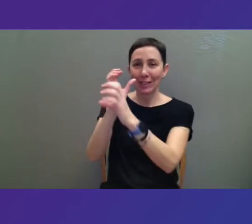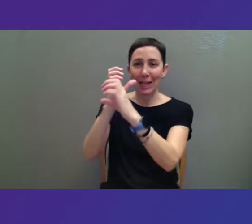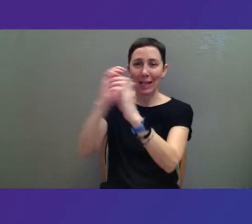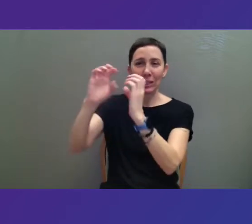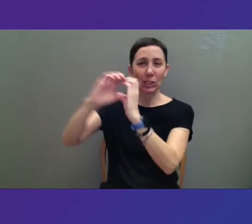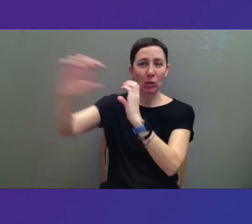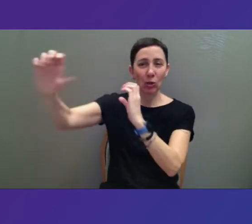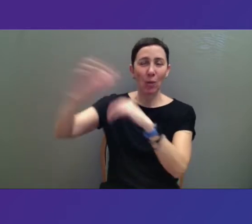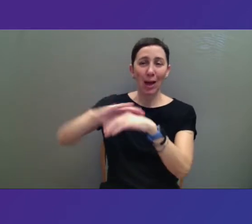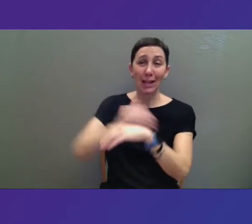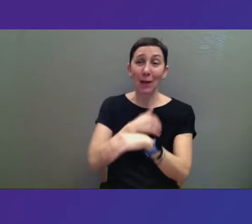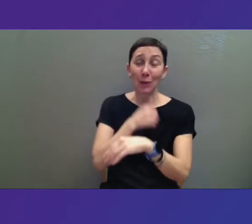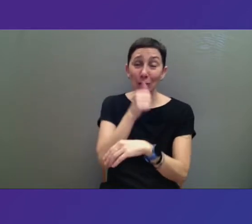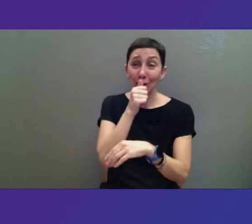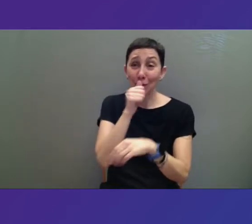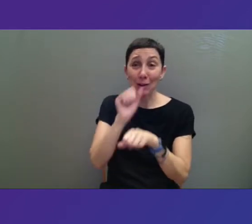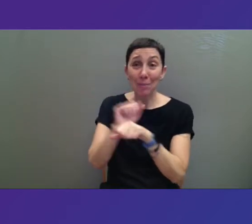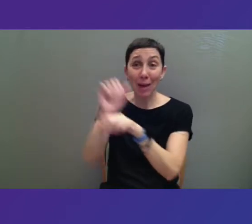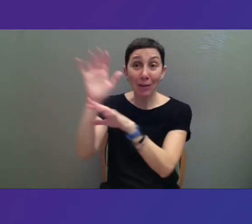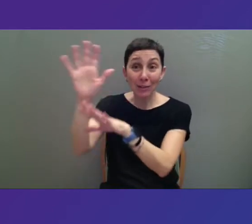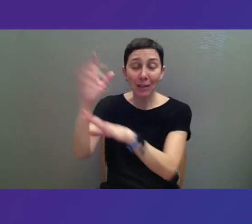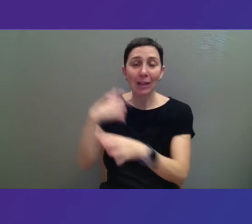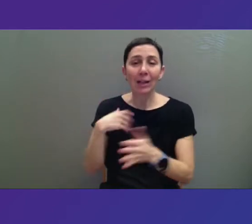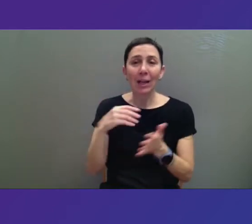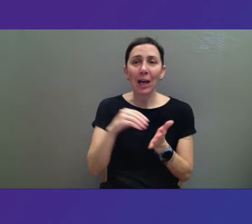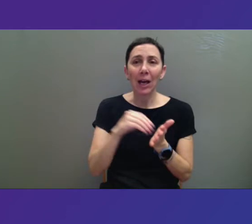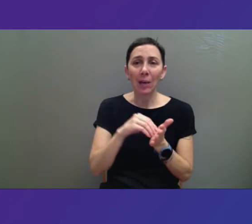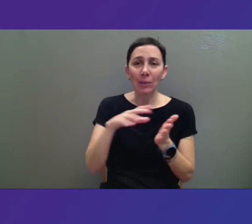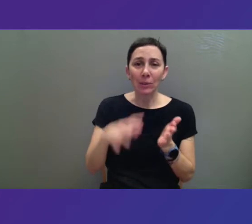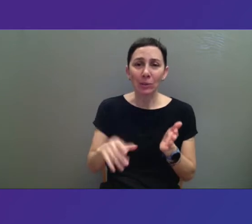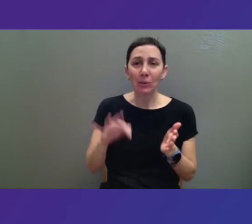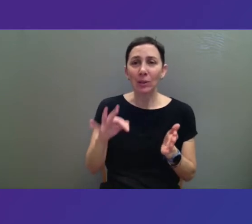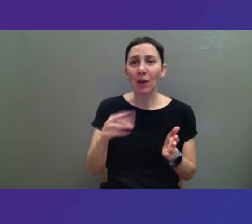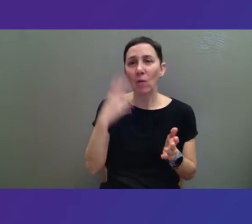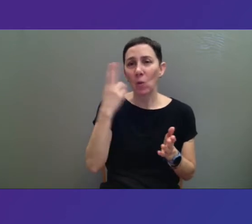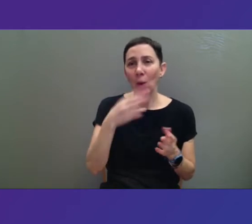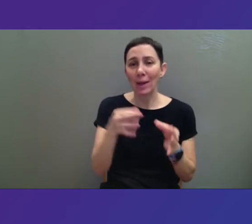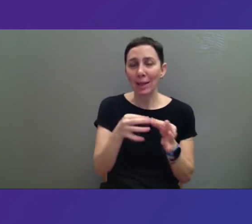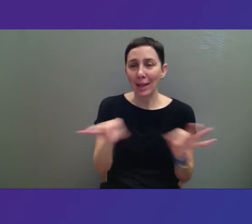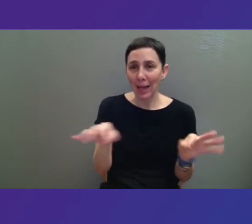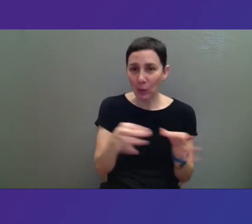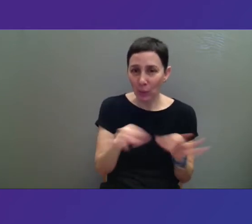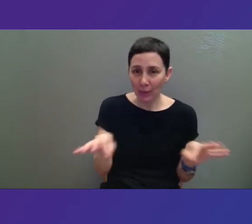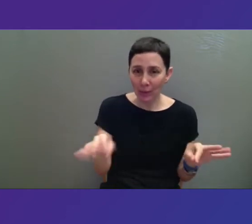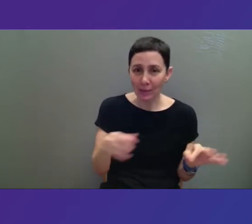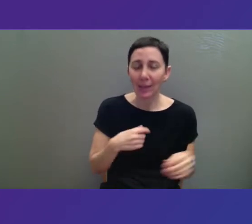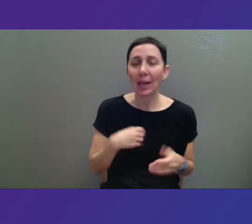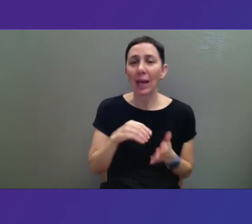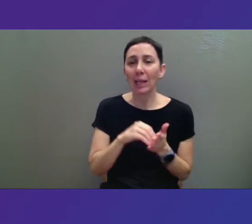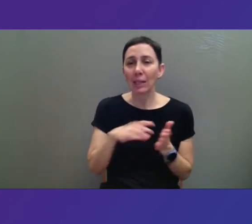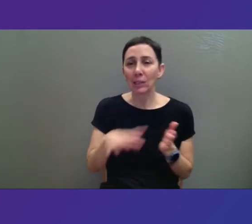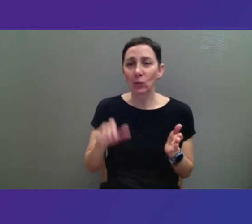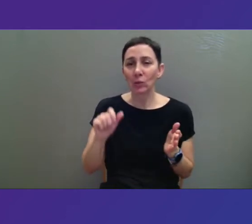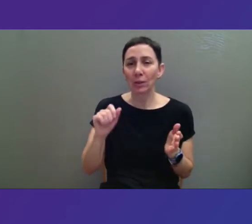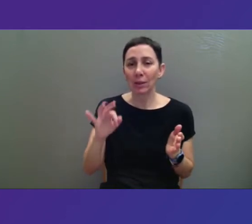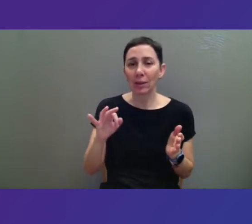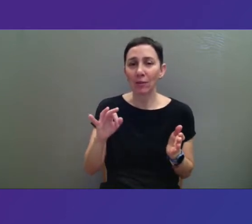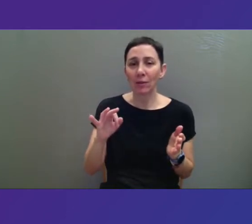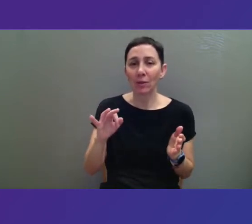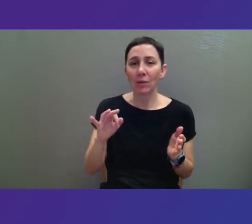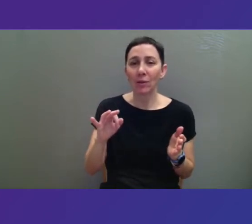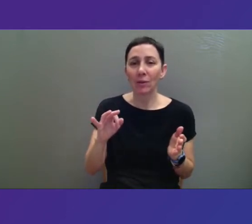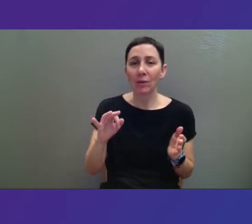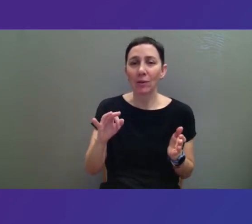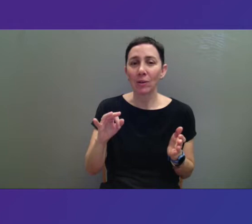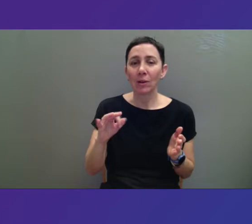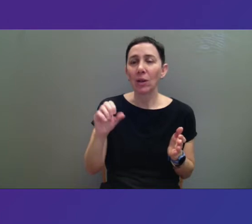mountain. I'm also a student of Olelo Hawaii, or Hawaiian language, and a student of Halau Ahia, which is a Hawaii